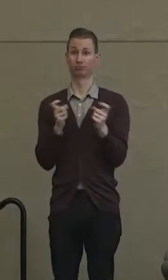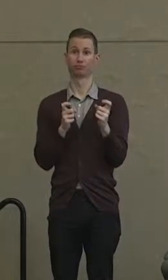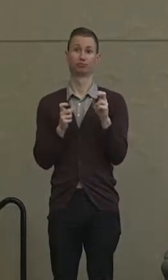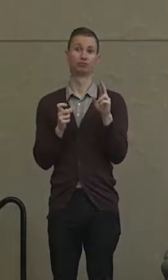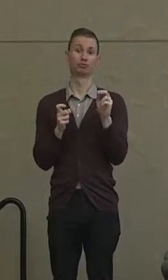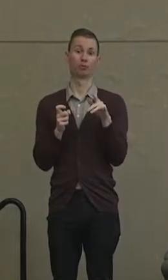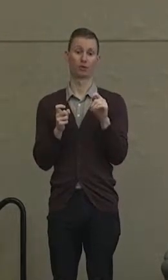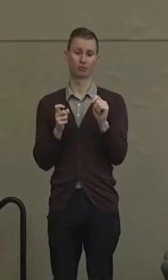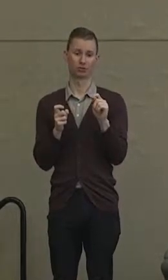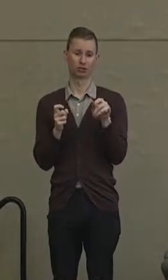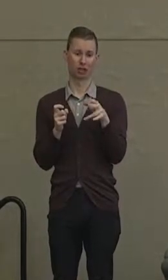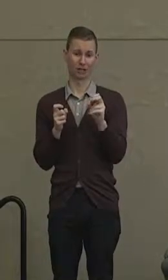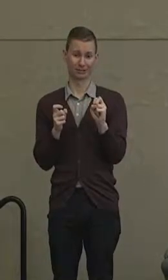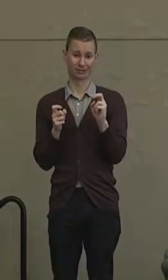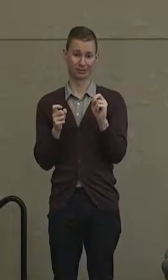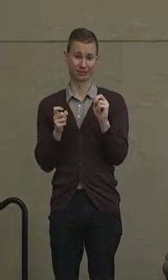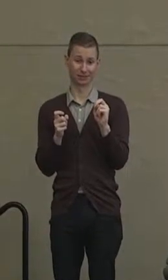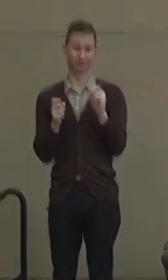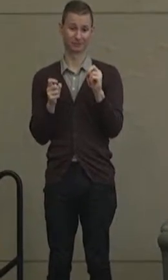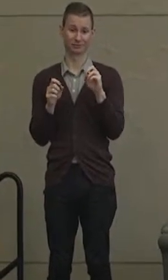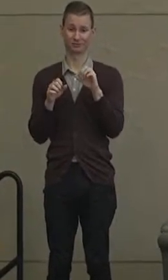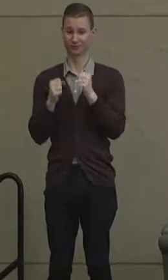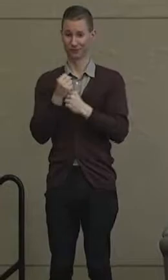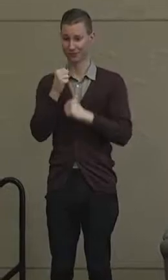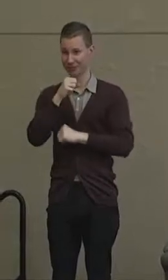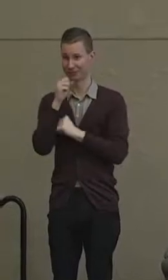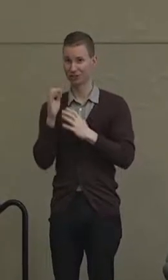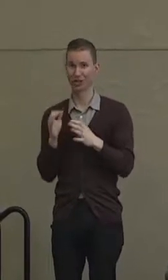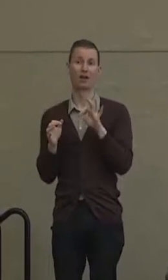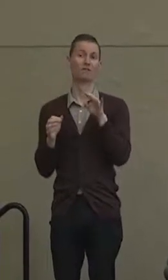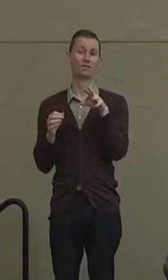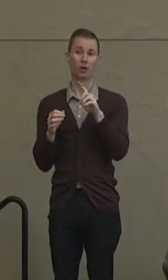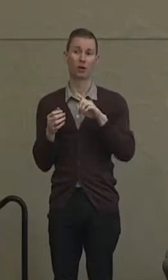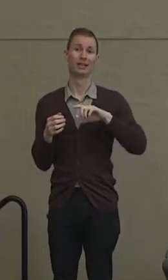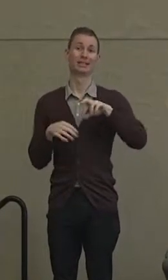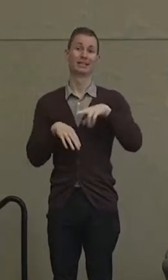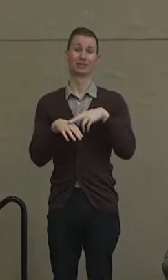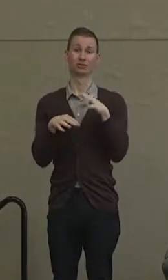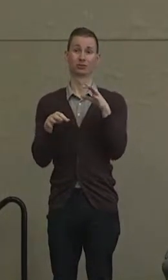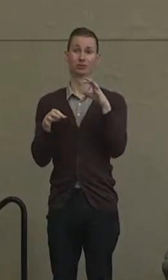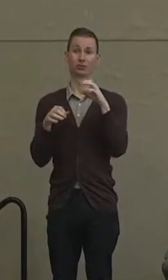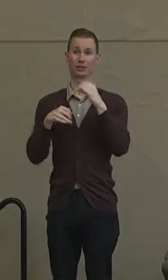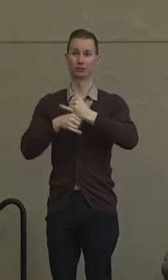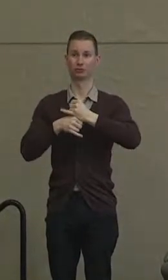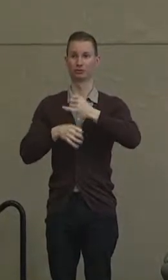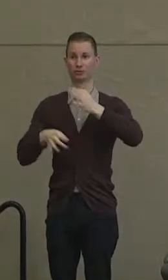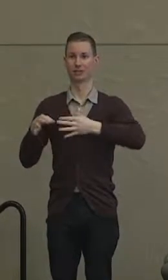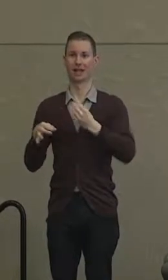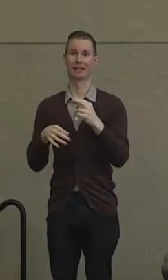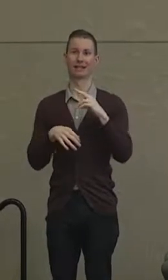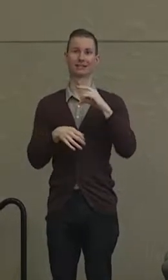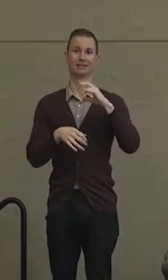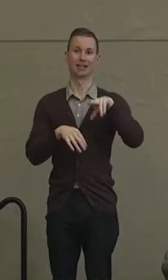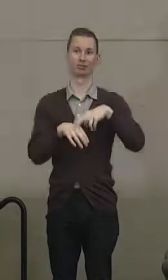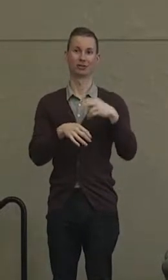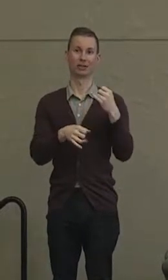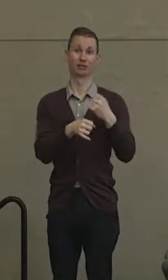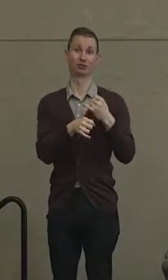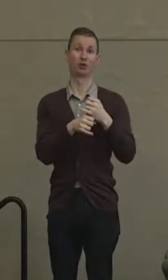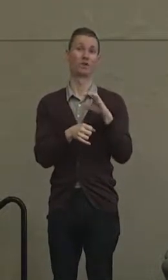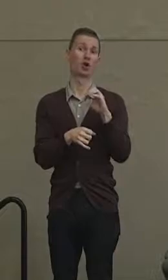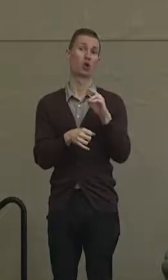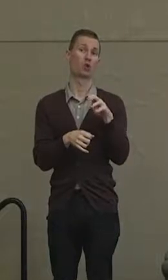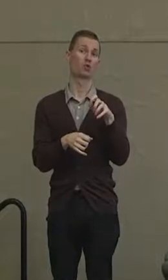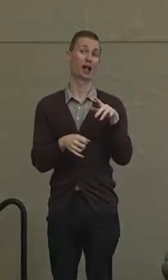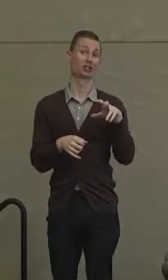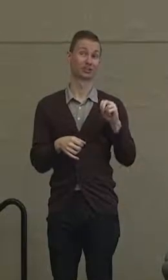Wood Johnson Foundation, the Ford Foundation, the National Institute for Justice, and the National Institute of Corrections. And this year, we are very